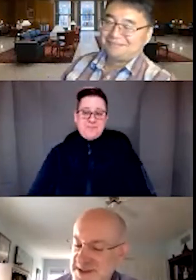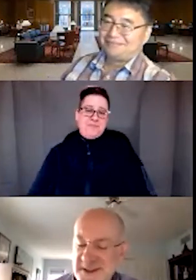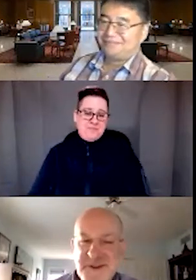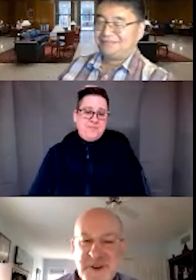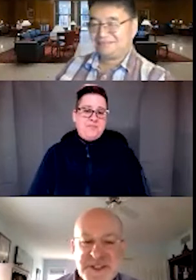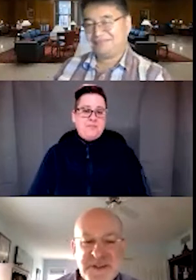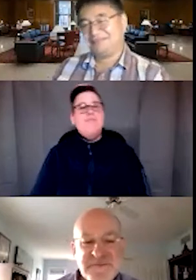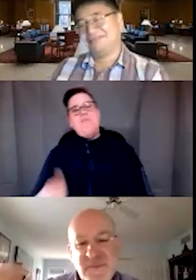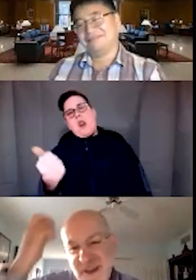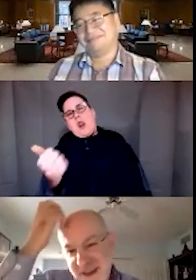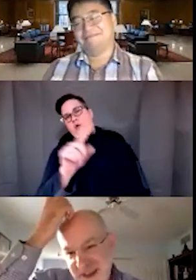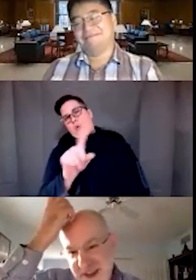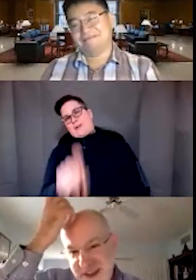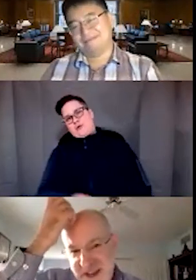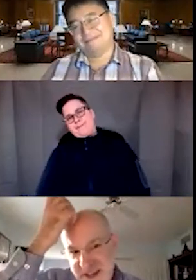Here's another question.